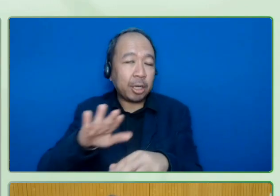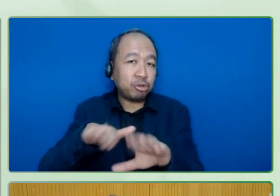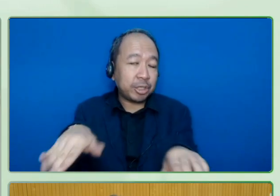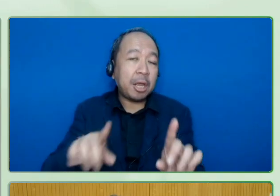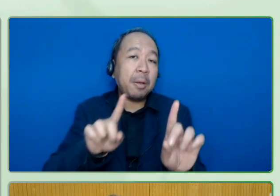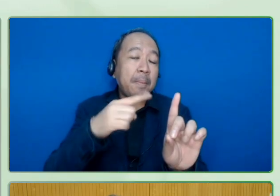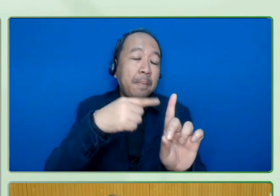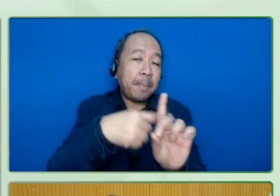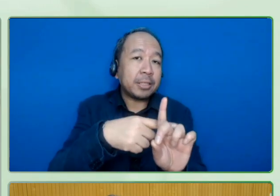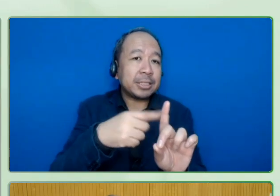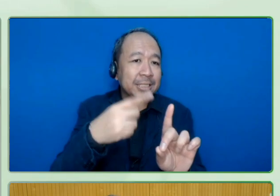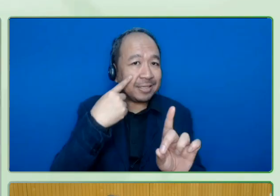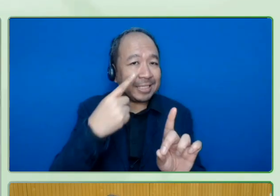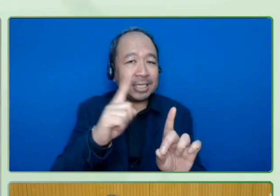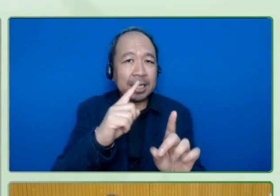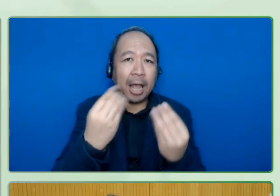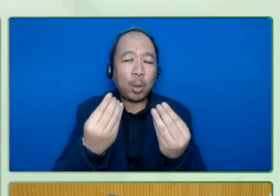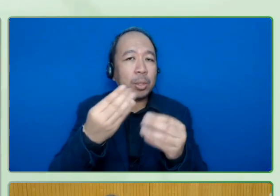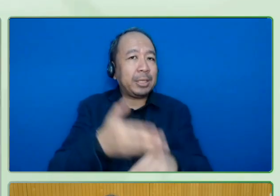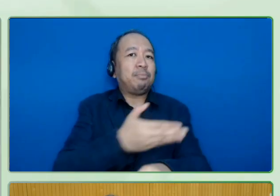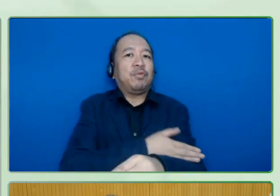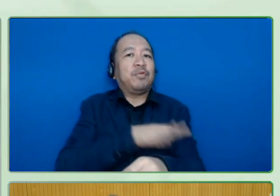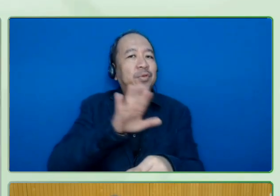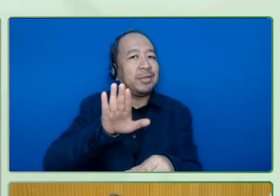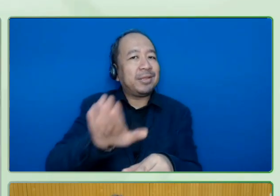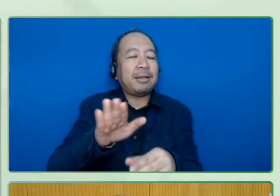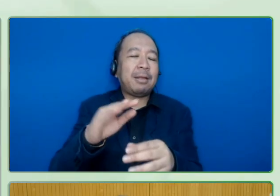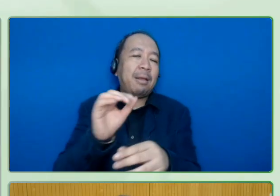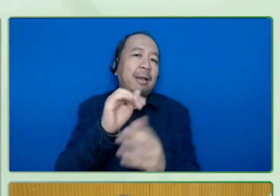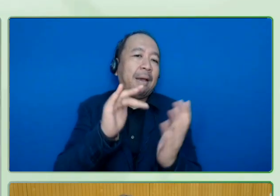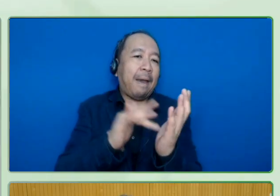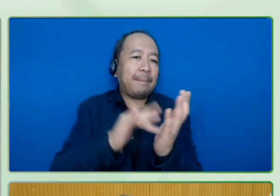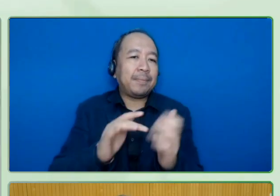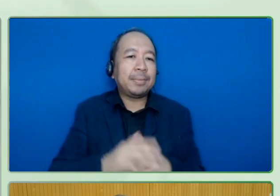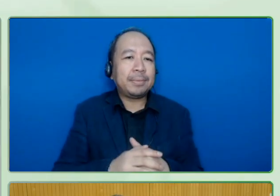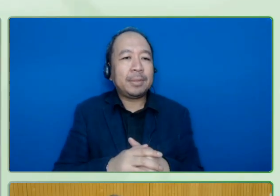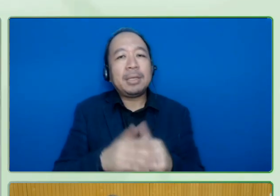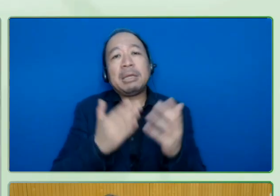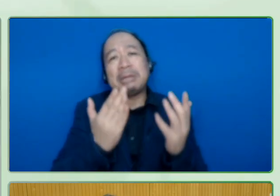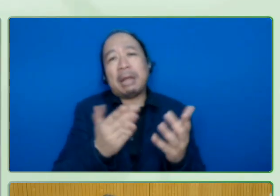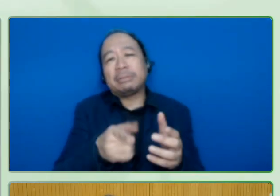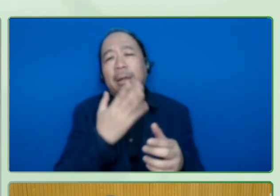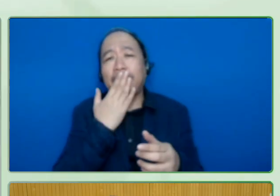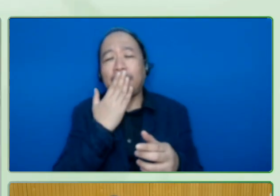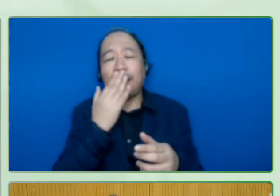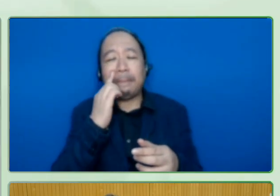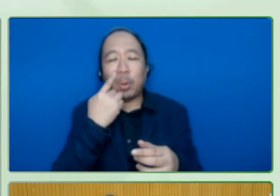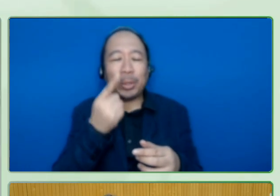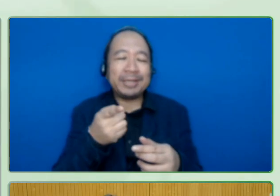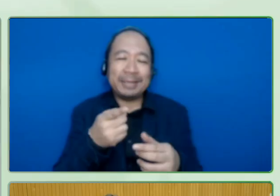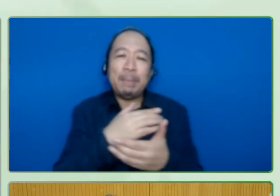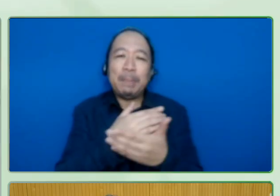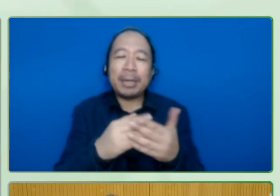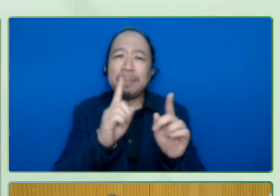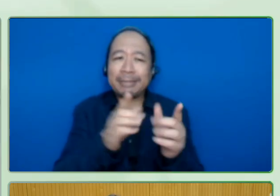for improvement. And now to the boring part, but also something I'm very passionate about, our very long